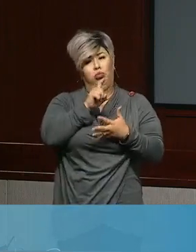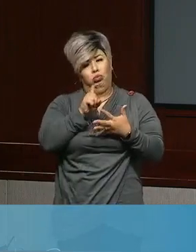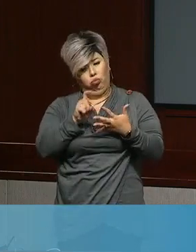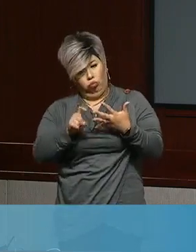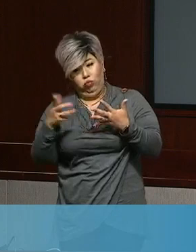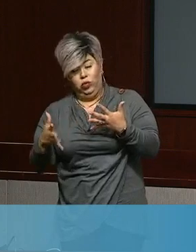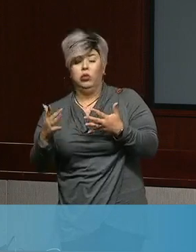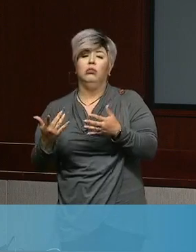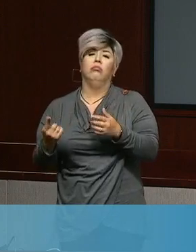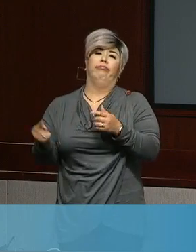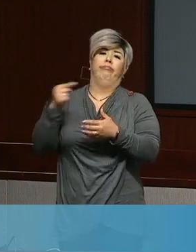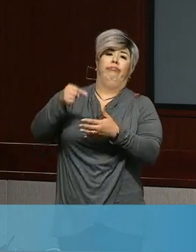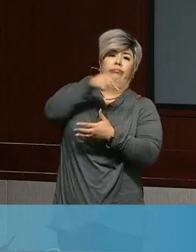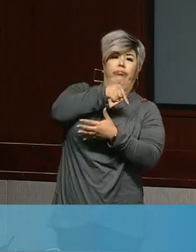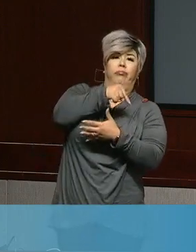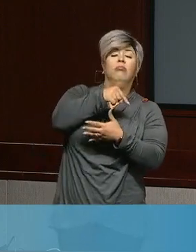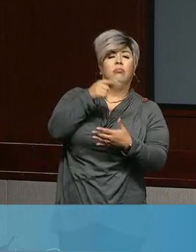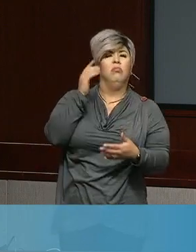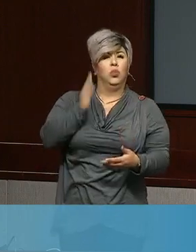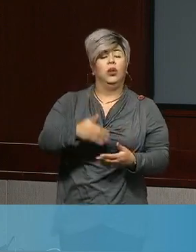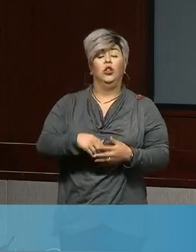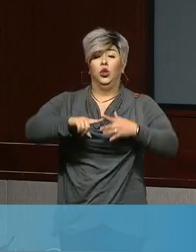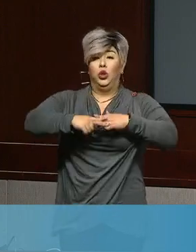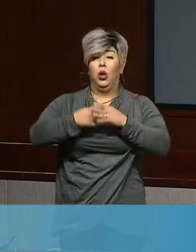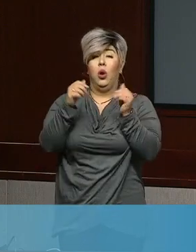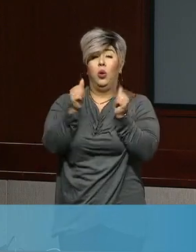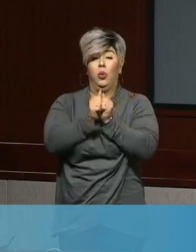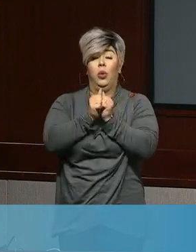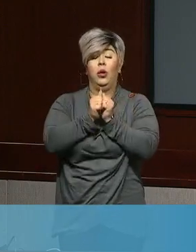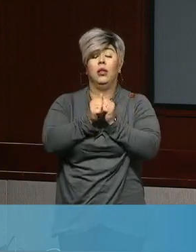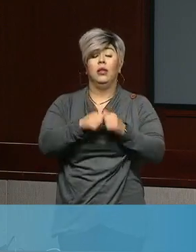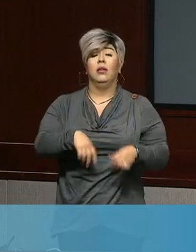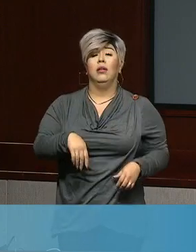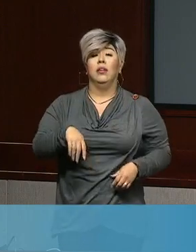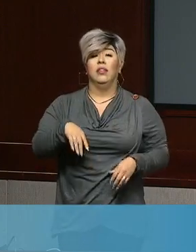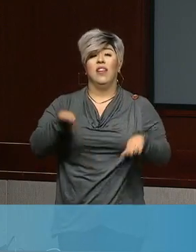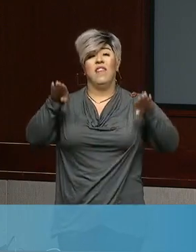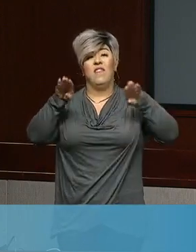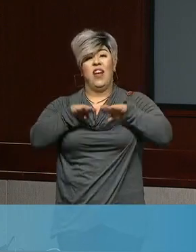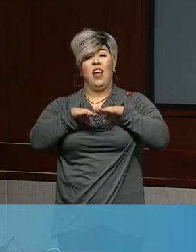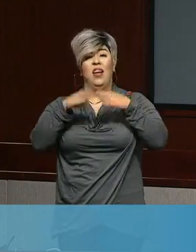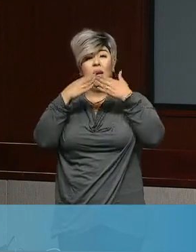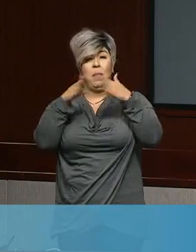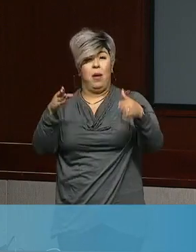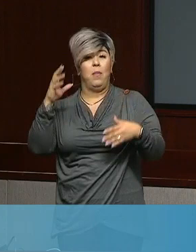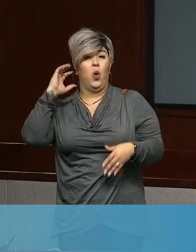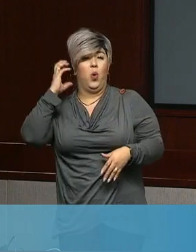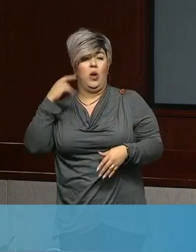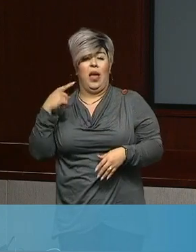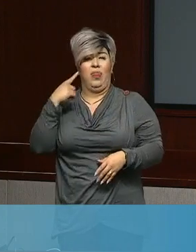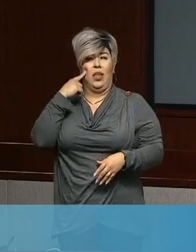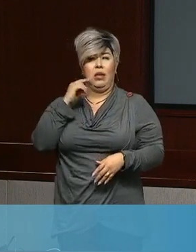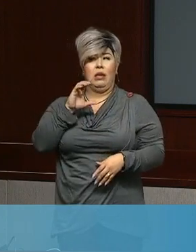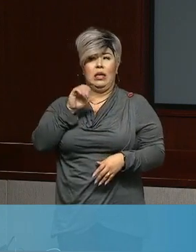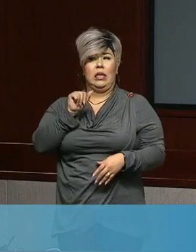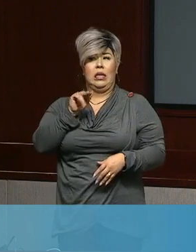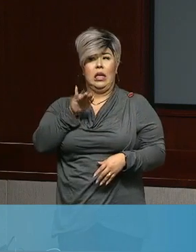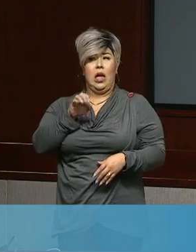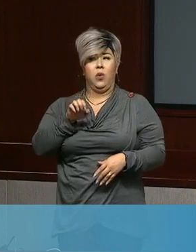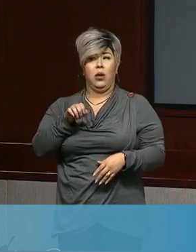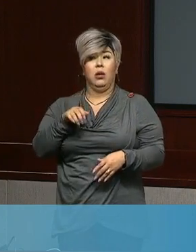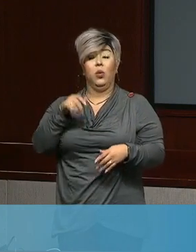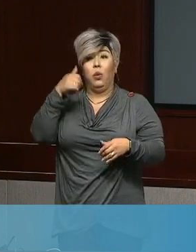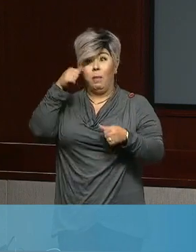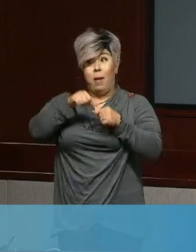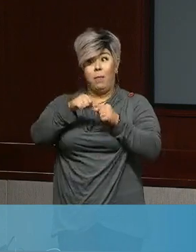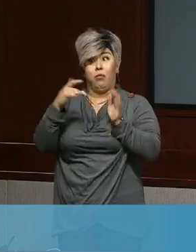then we'll circle back. So our first outlet is Valley Public Radio. I believe we have Carrie on the line, and remember it's *6